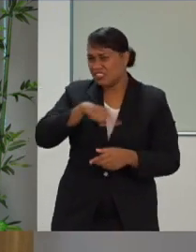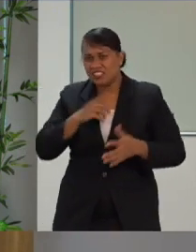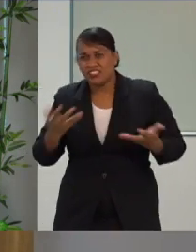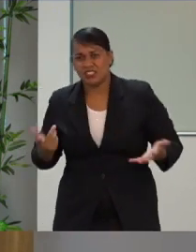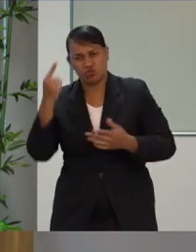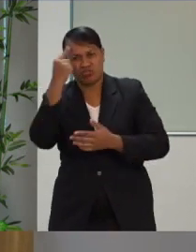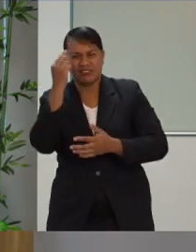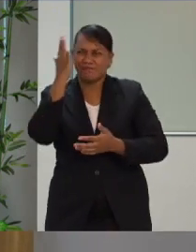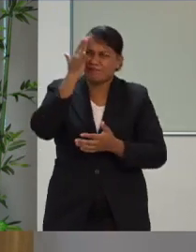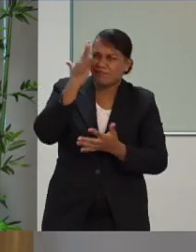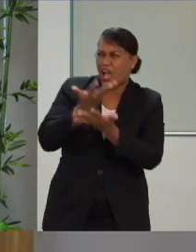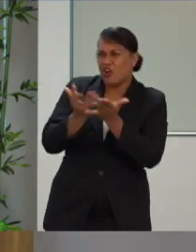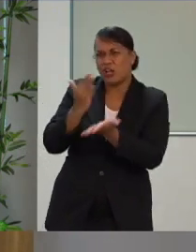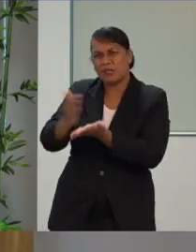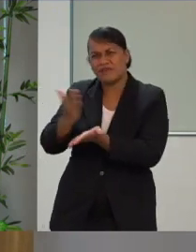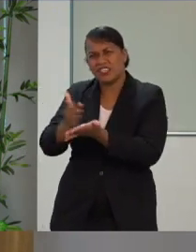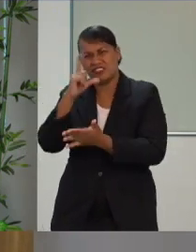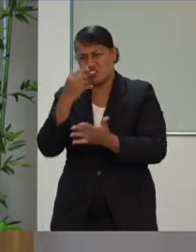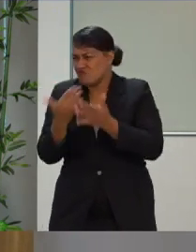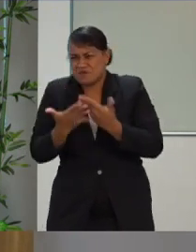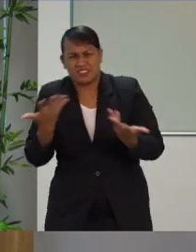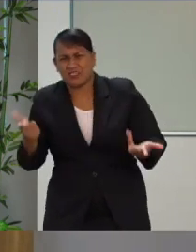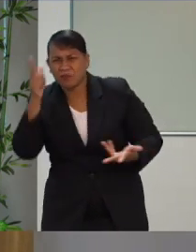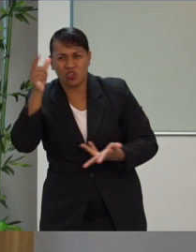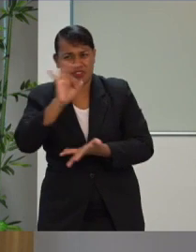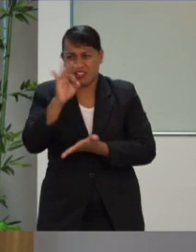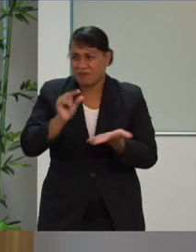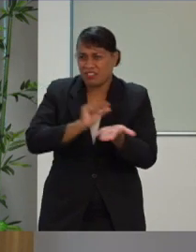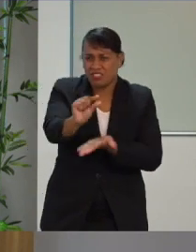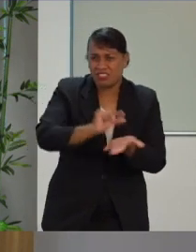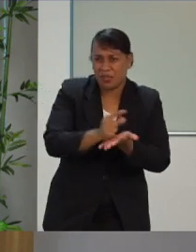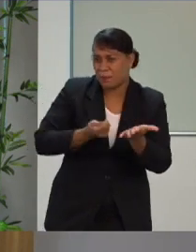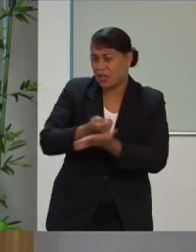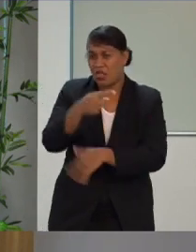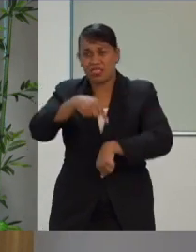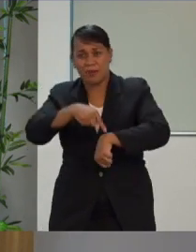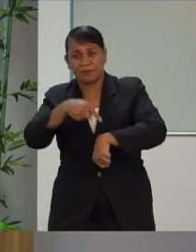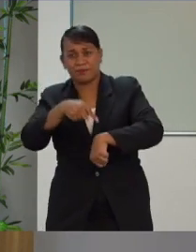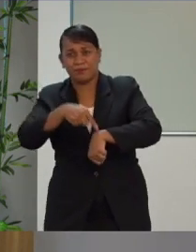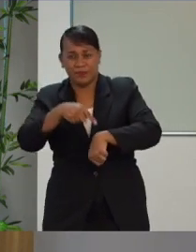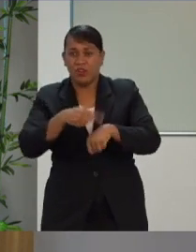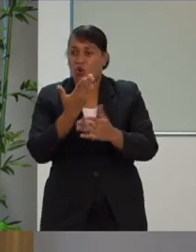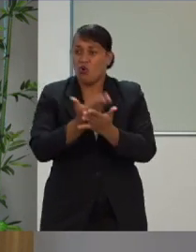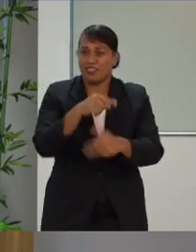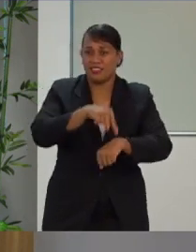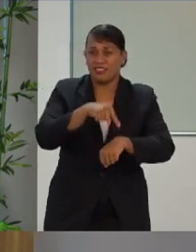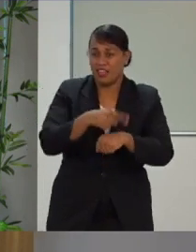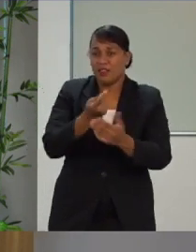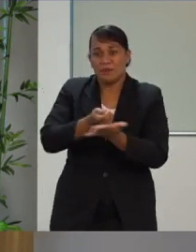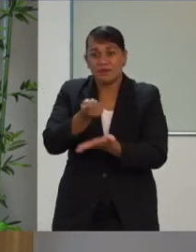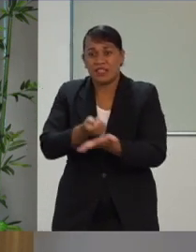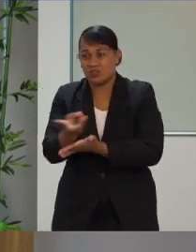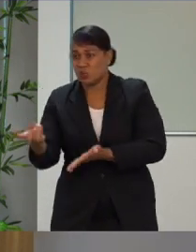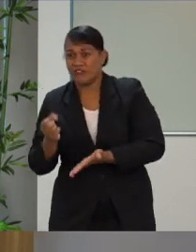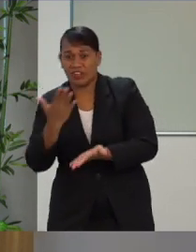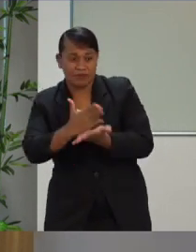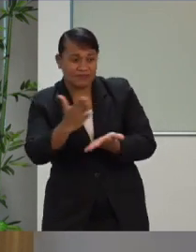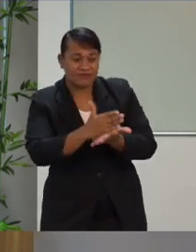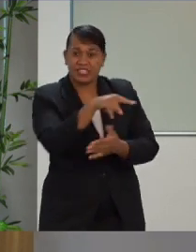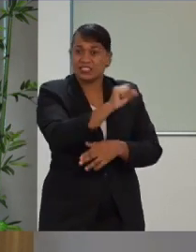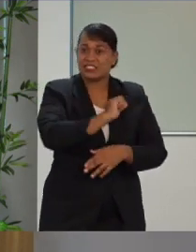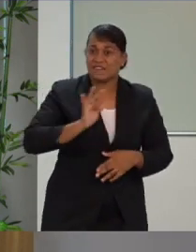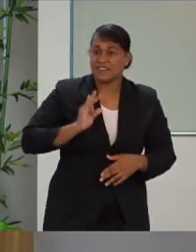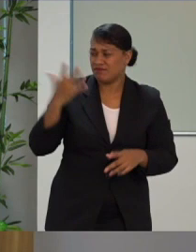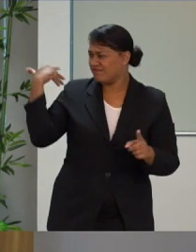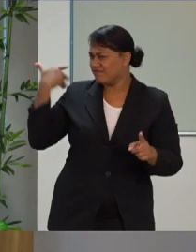if you are behind, we suspect a lot of these people are behind in their FNPF contributions for the employees. That's why they're not issuing letters.